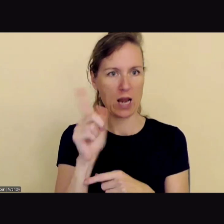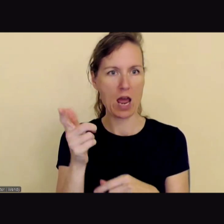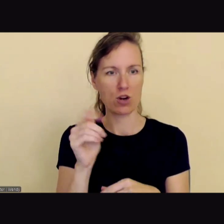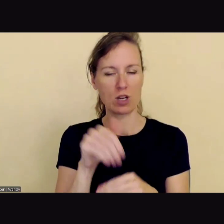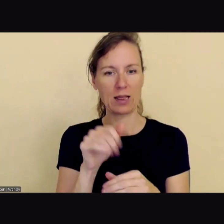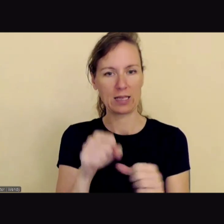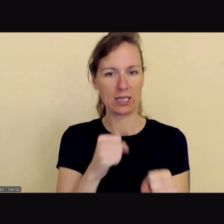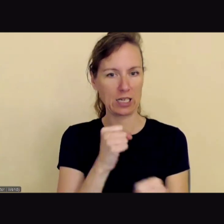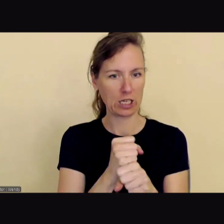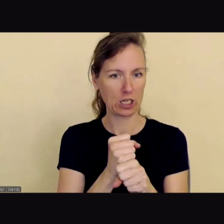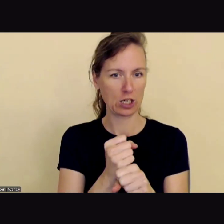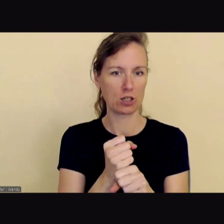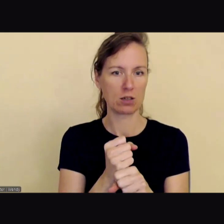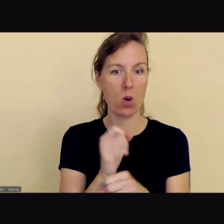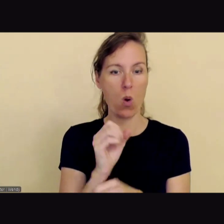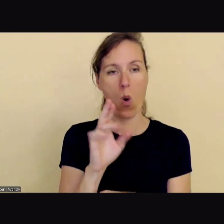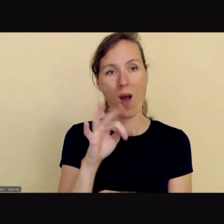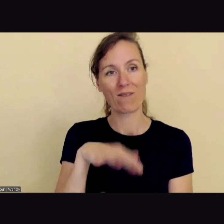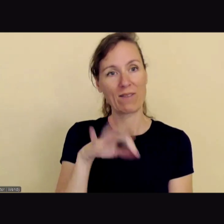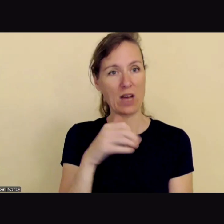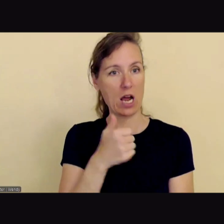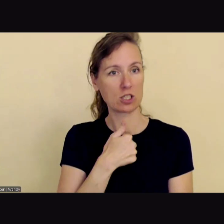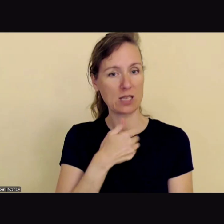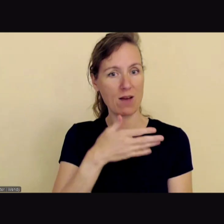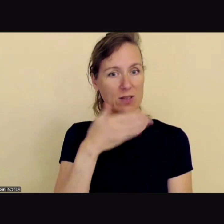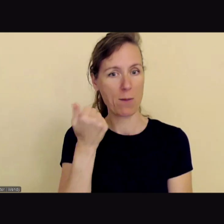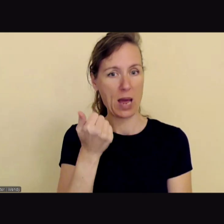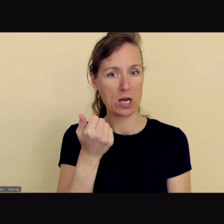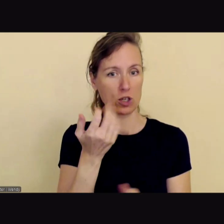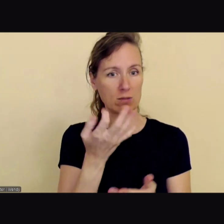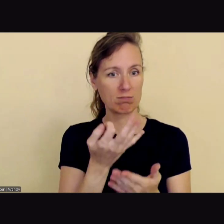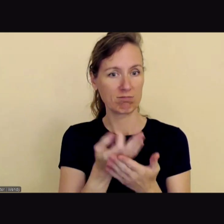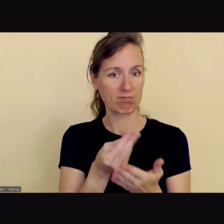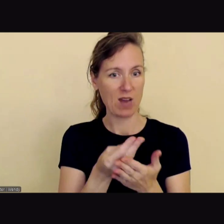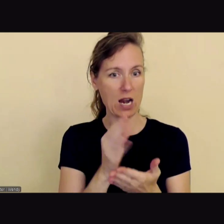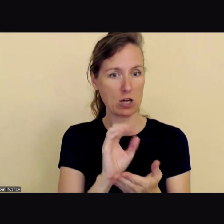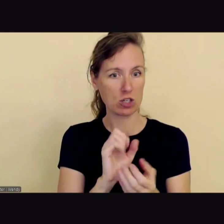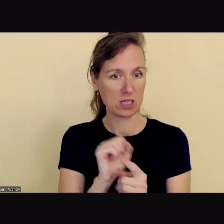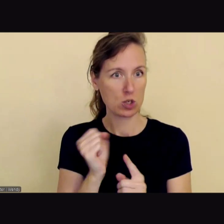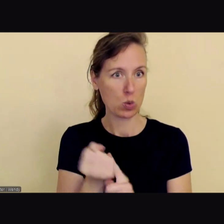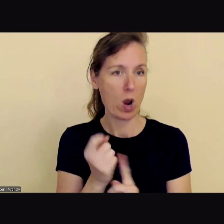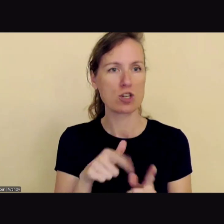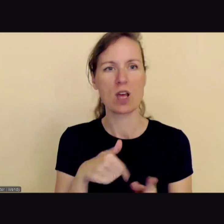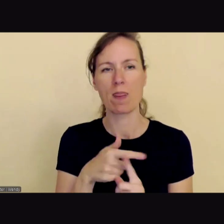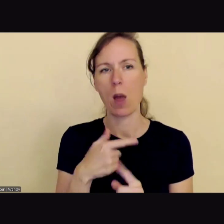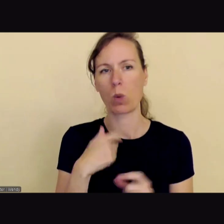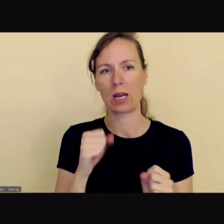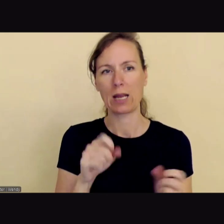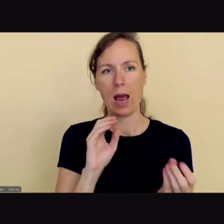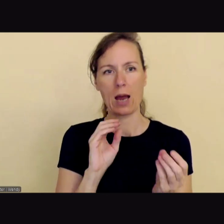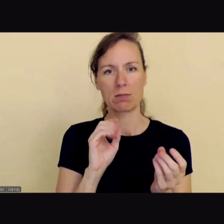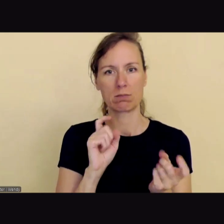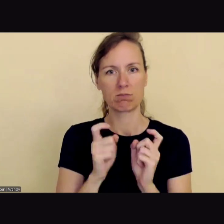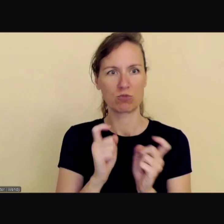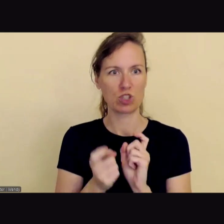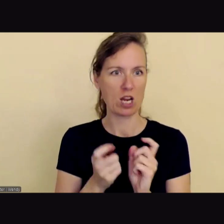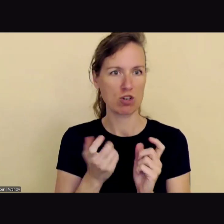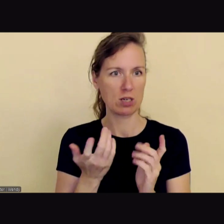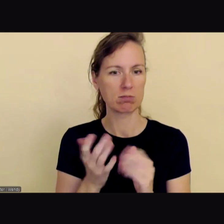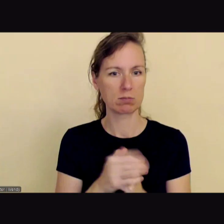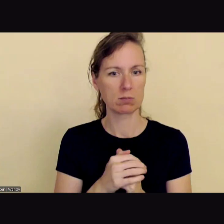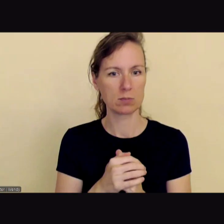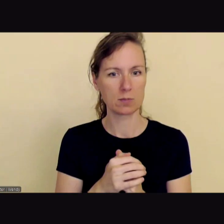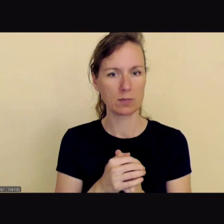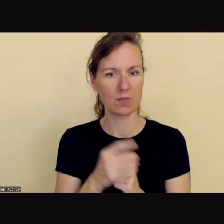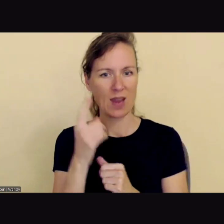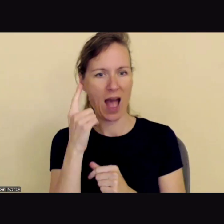financial situation, then we can modify accordingly. Yeah, but I also think it's, and I think you would agree with this, it's a useful planning document.